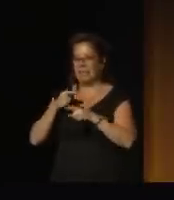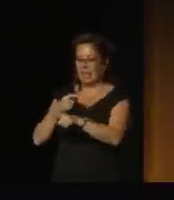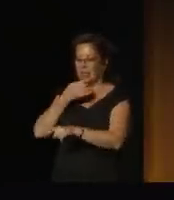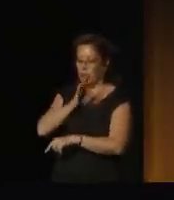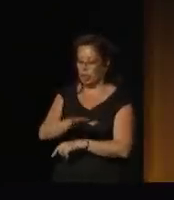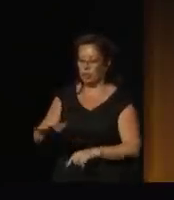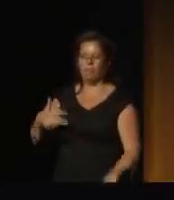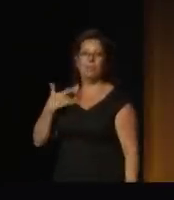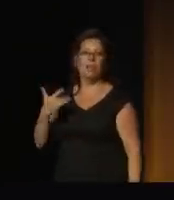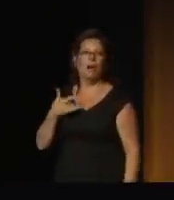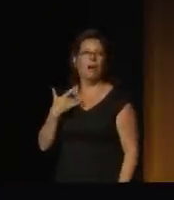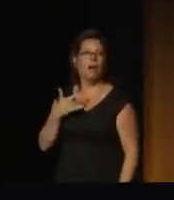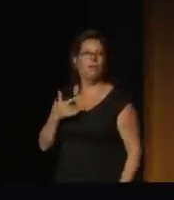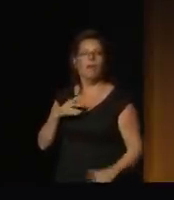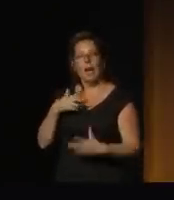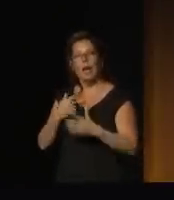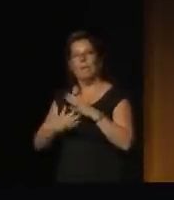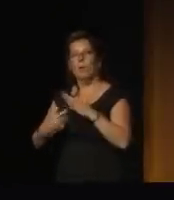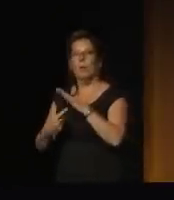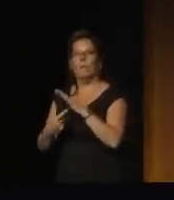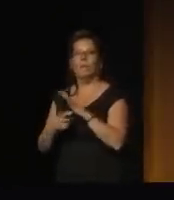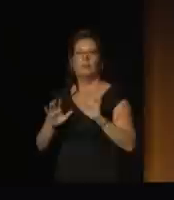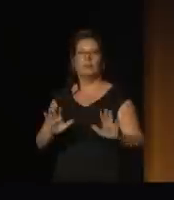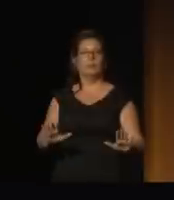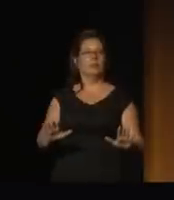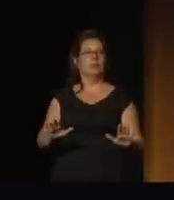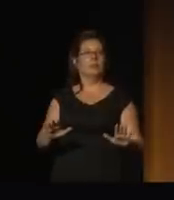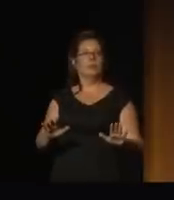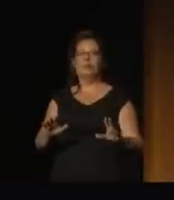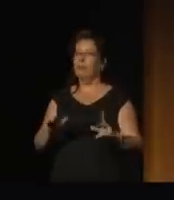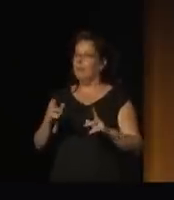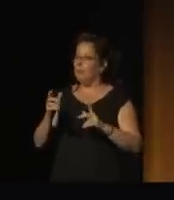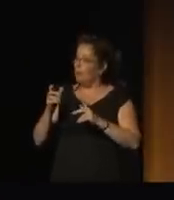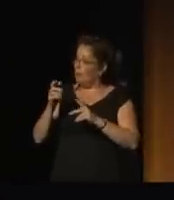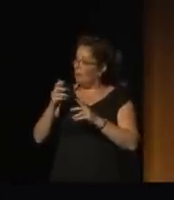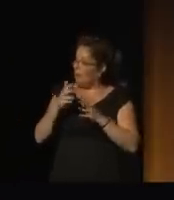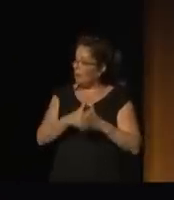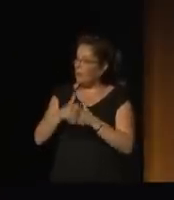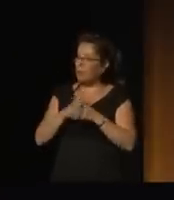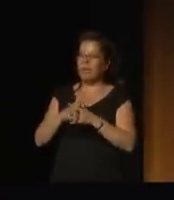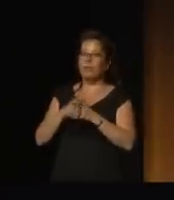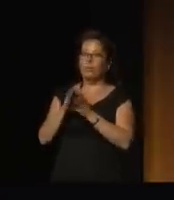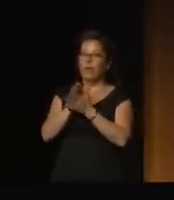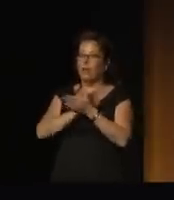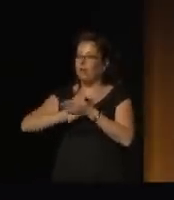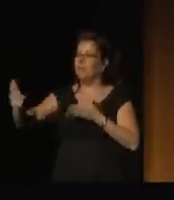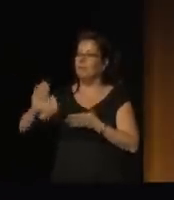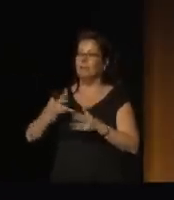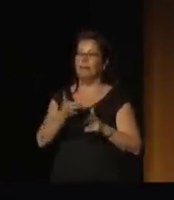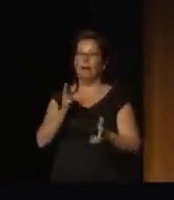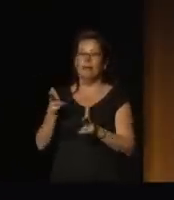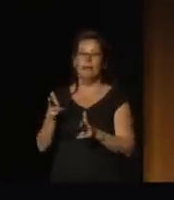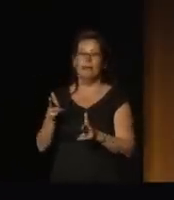Nobody's going to take our guns in America. That's just a stupid, dumb, ridiculous argument. It's not going to happen. But you don't need to have a weapon of